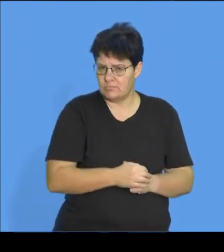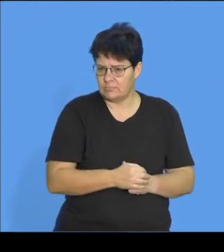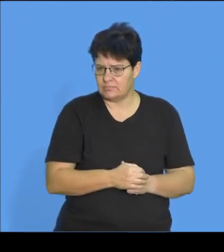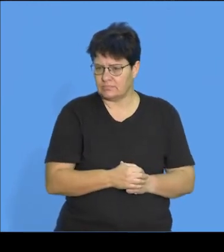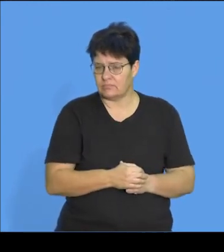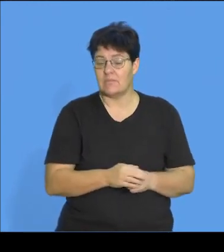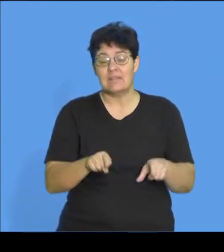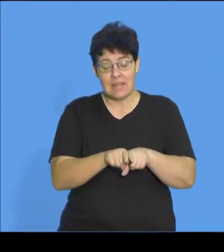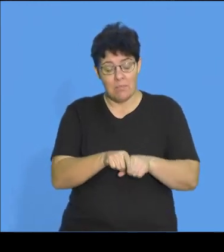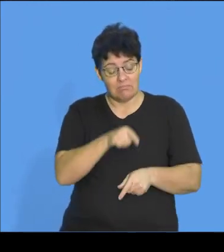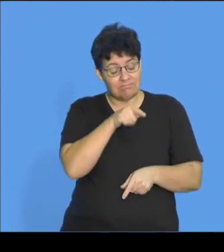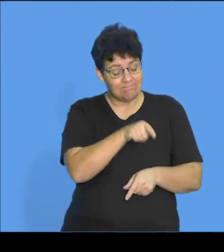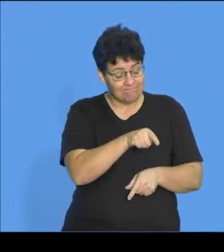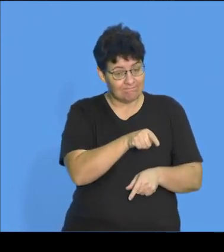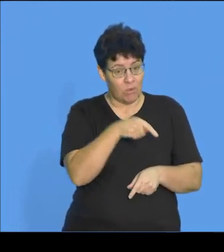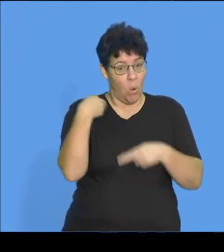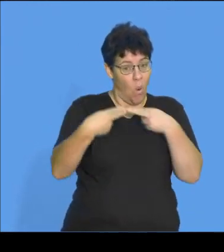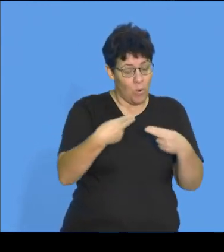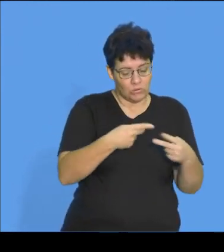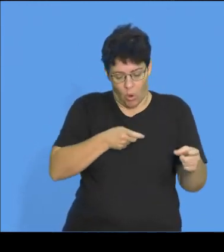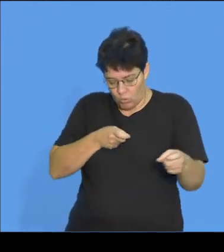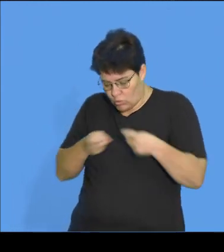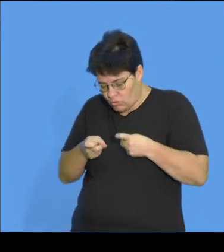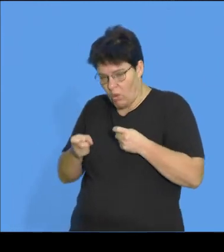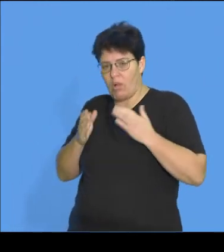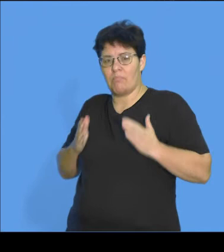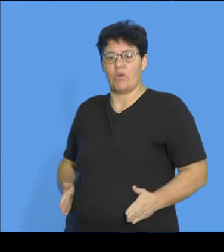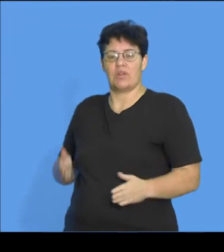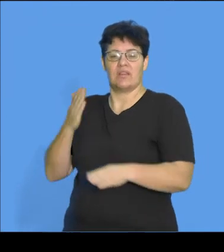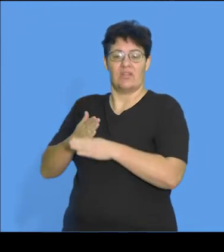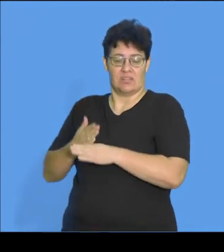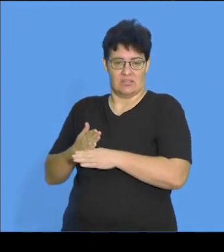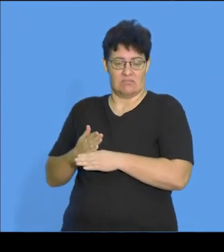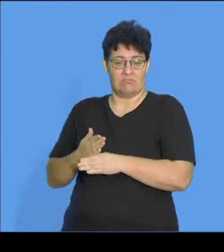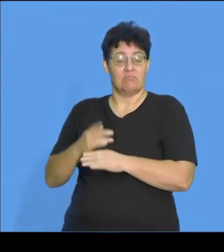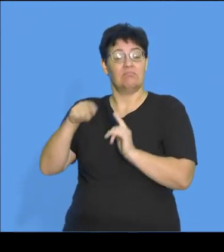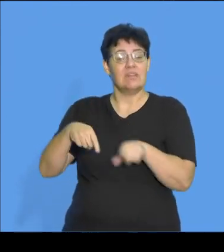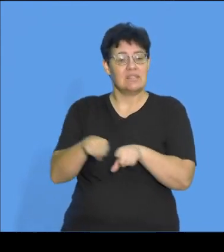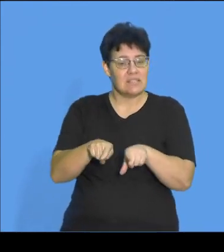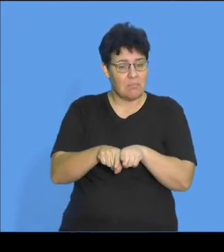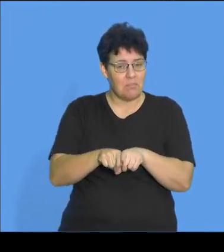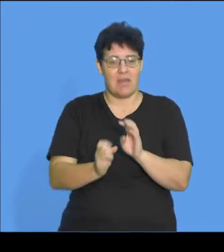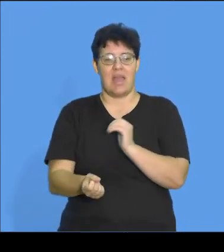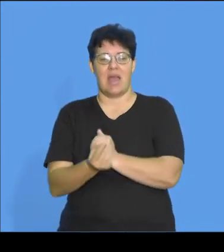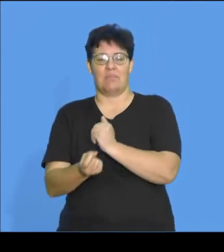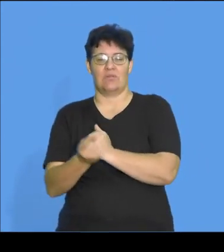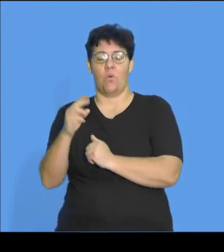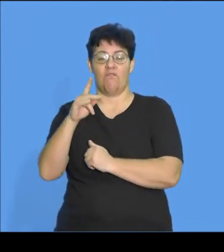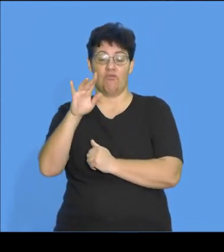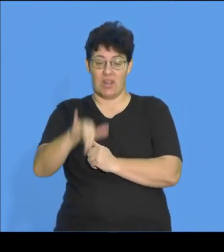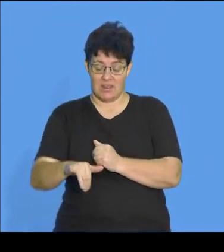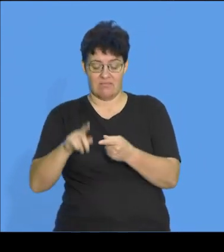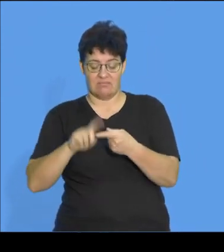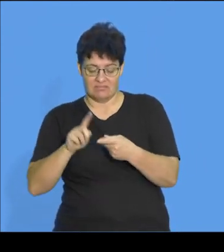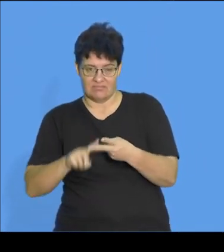concepts of how these hormones coordinate the functions in the body and around the uterus and the events that occur in the ovary. And we're going